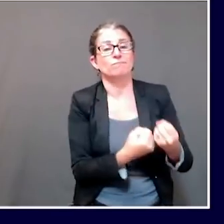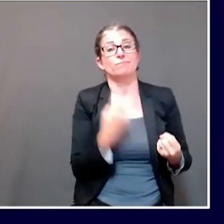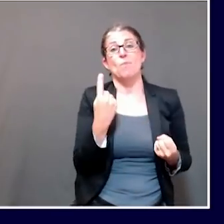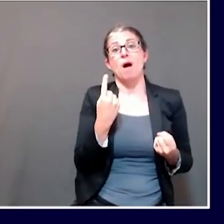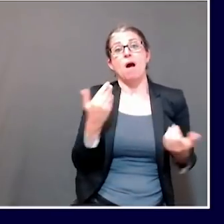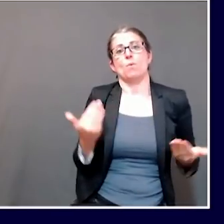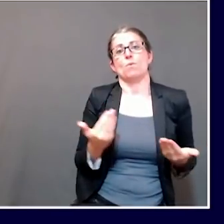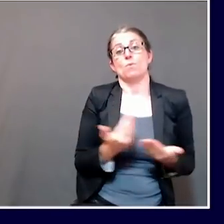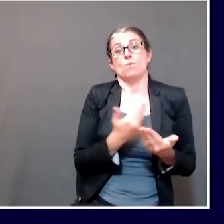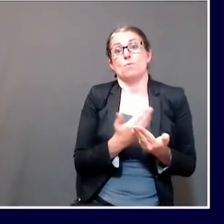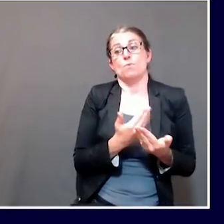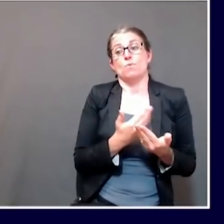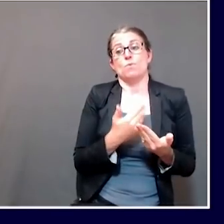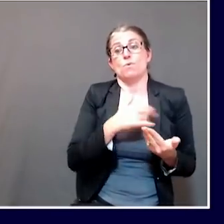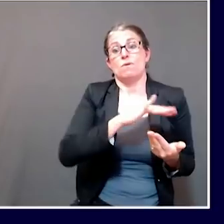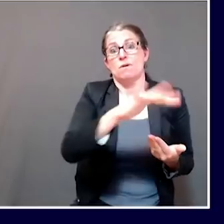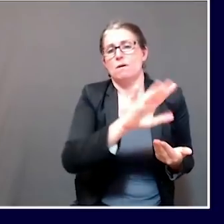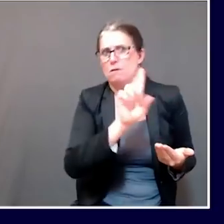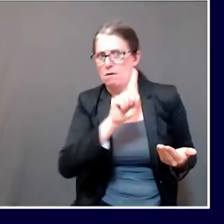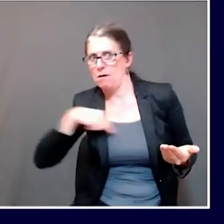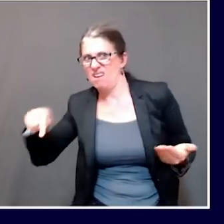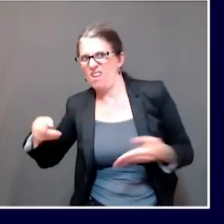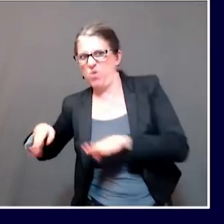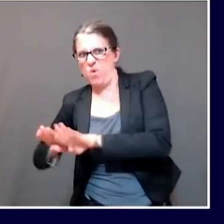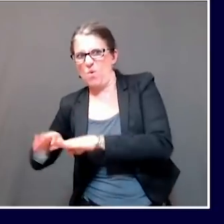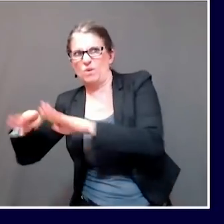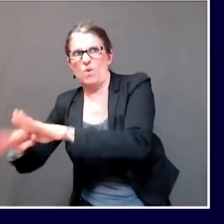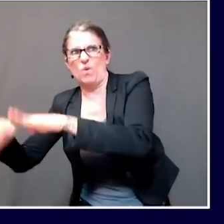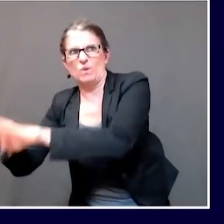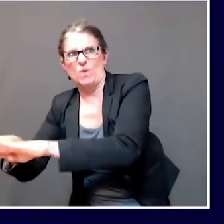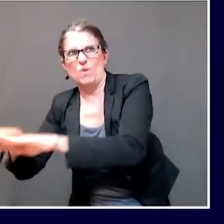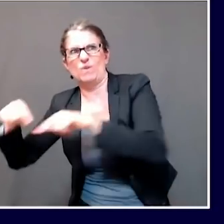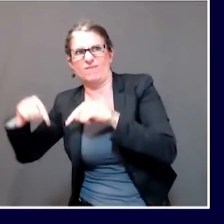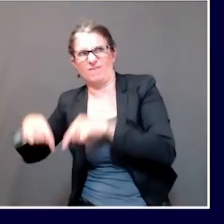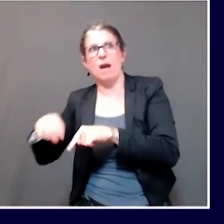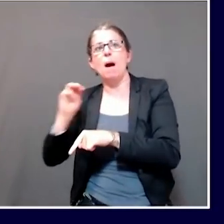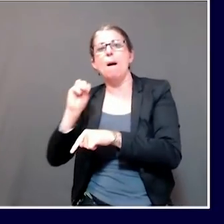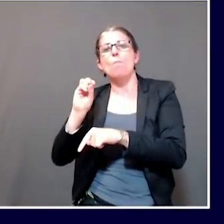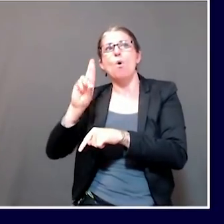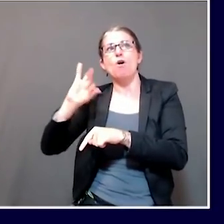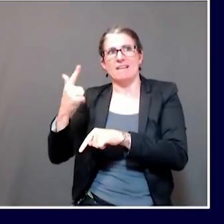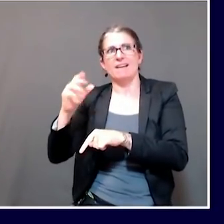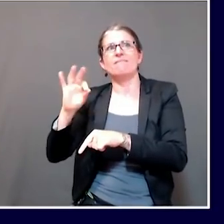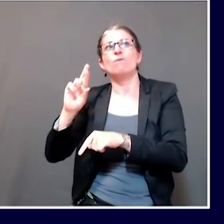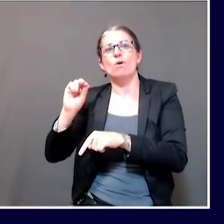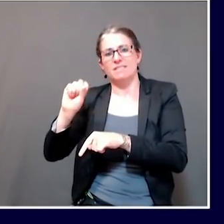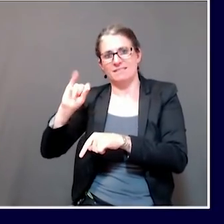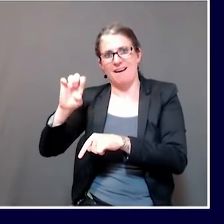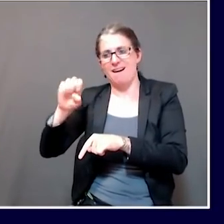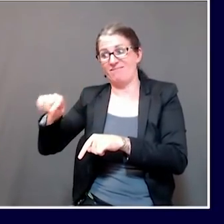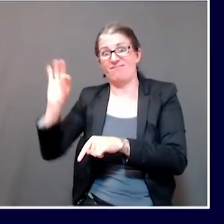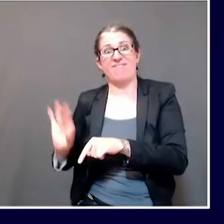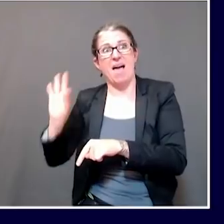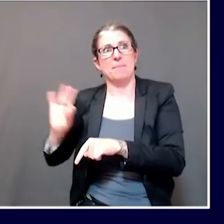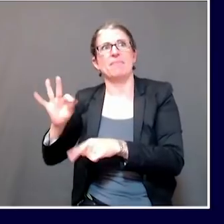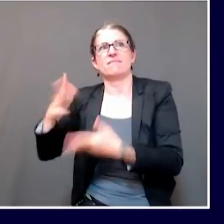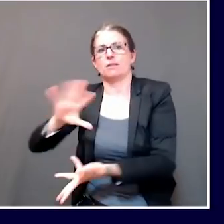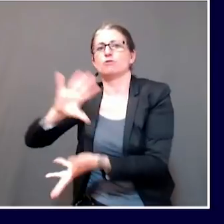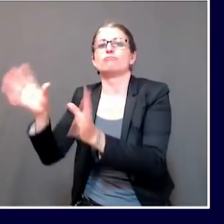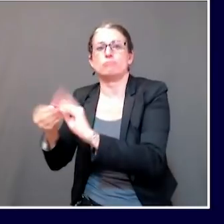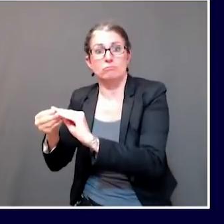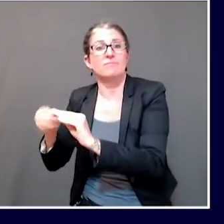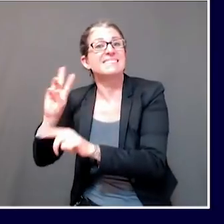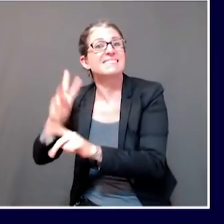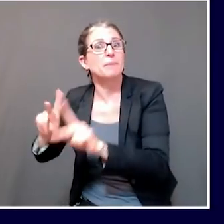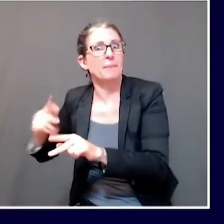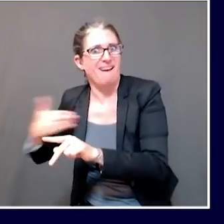mooring on Forside in Cumberland County, where there had been a total of 6 cases. We're also reporting a